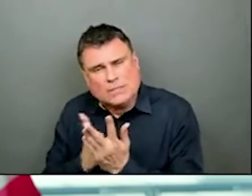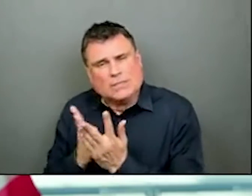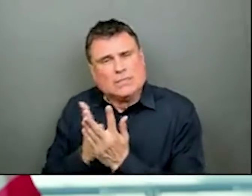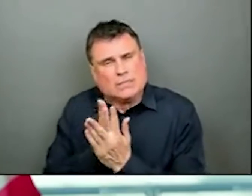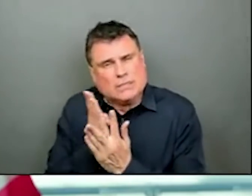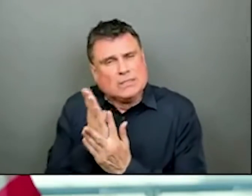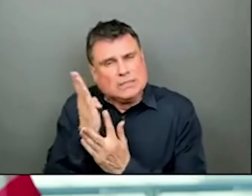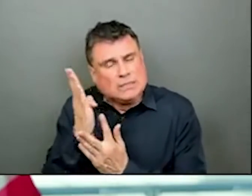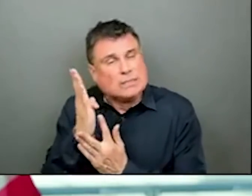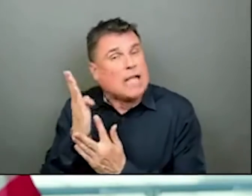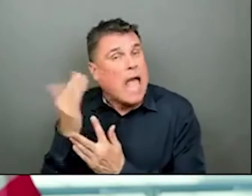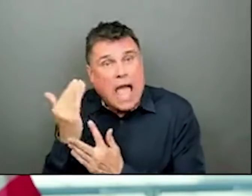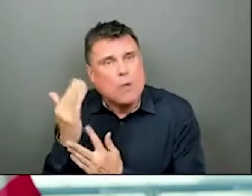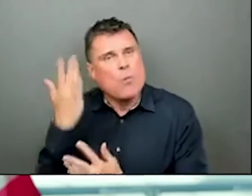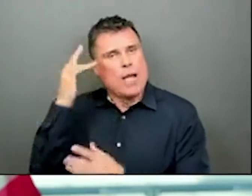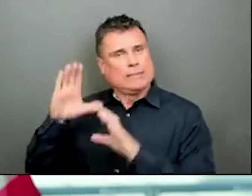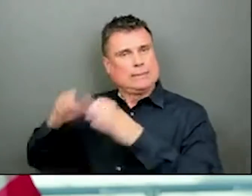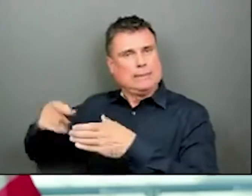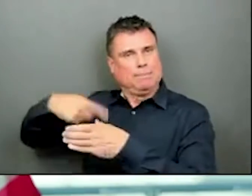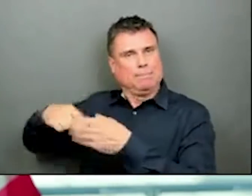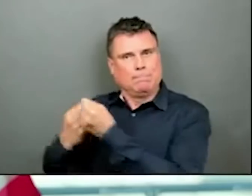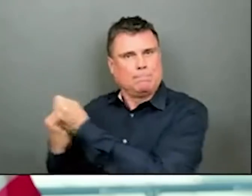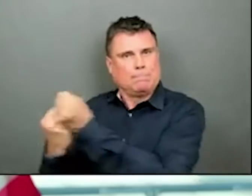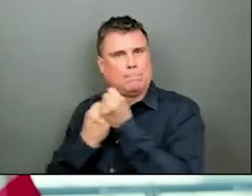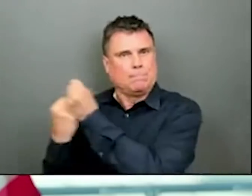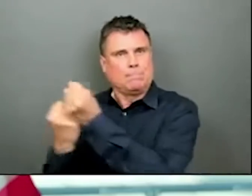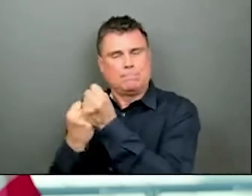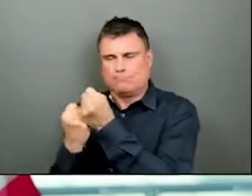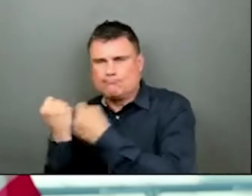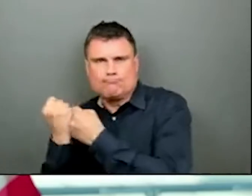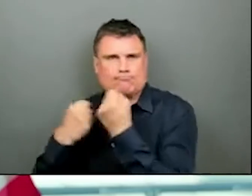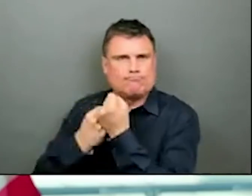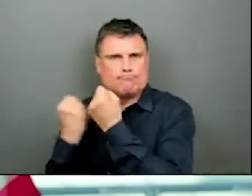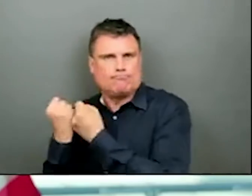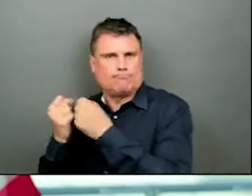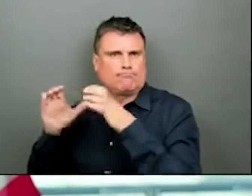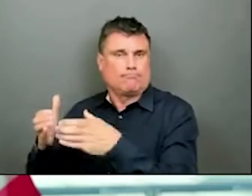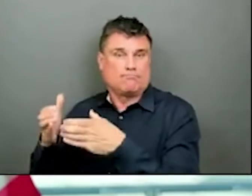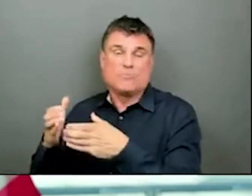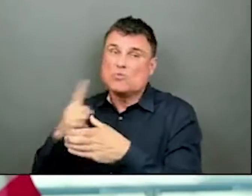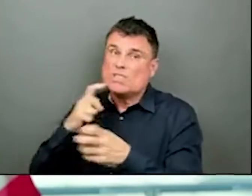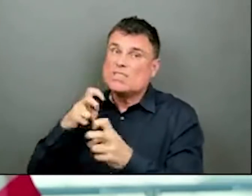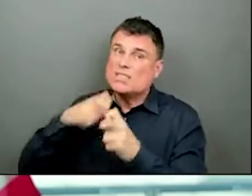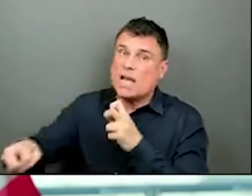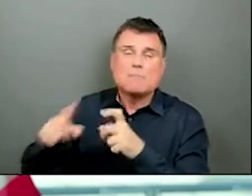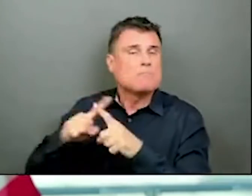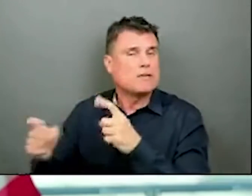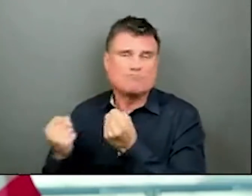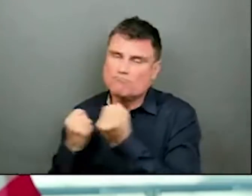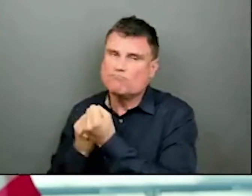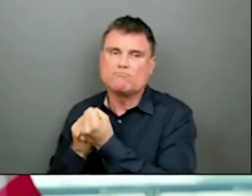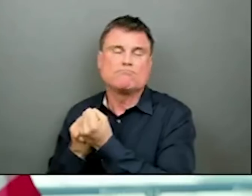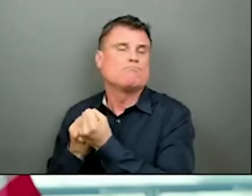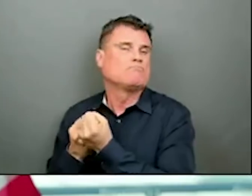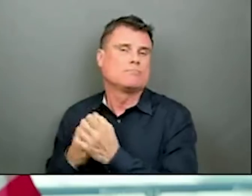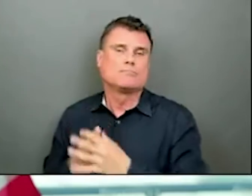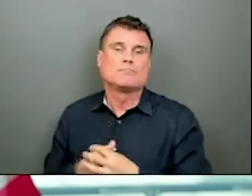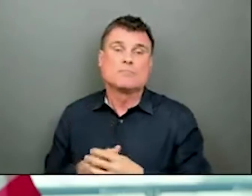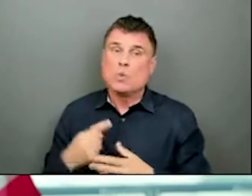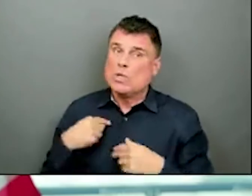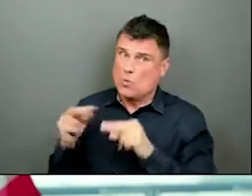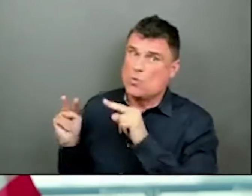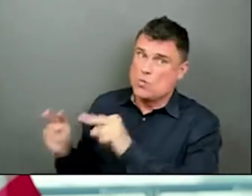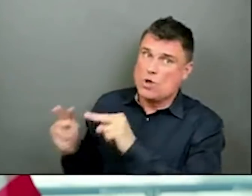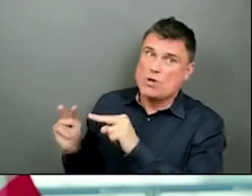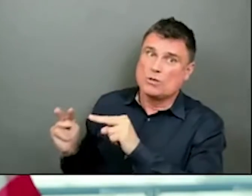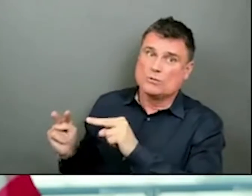they are able to manage the surge and support each other. But it is hard right now. And it's something that we're paying attention